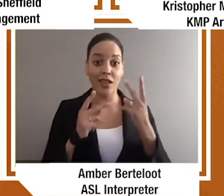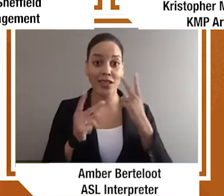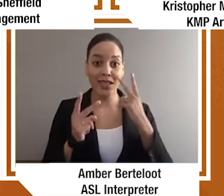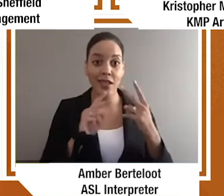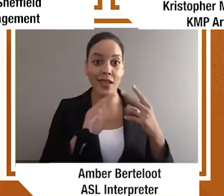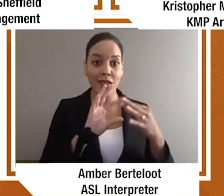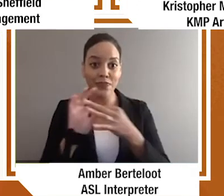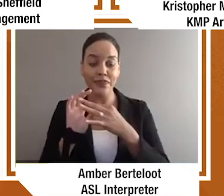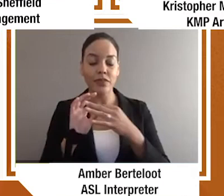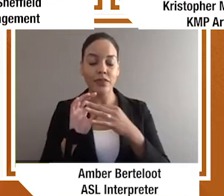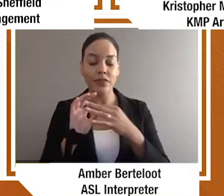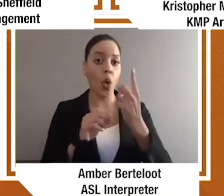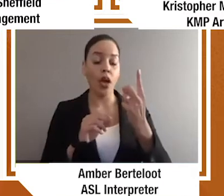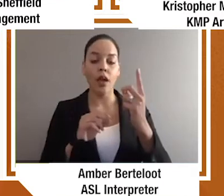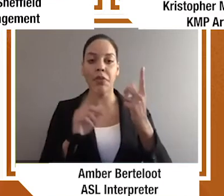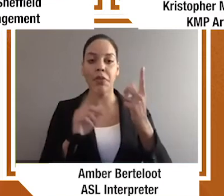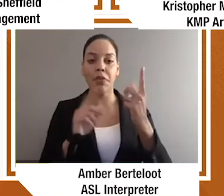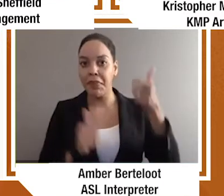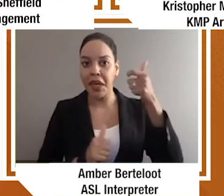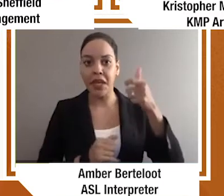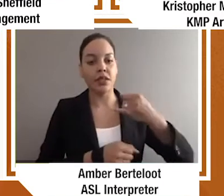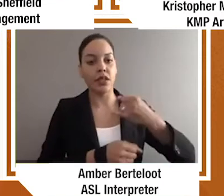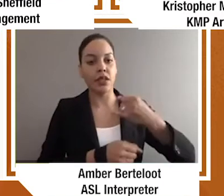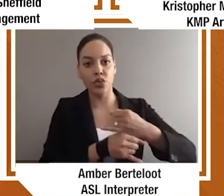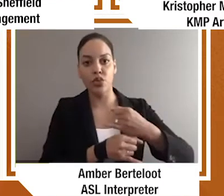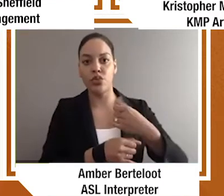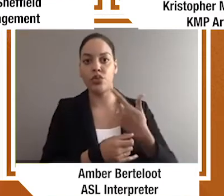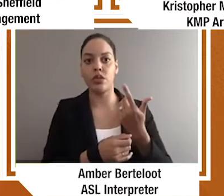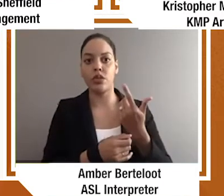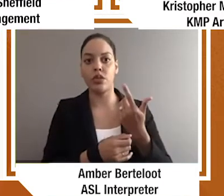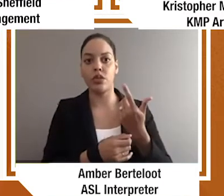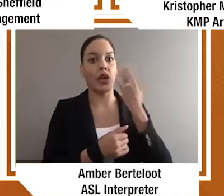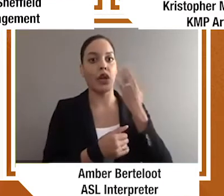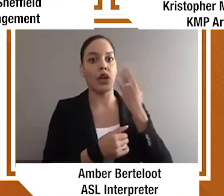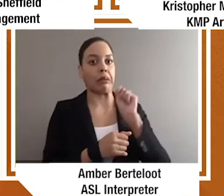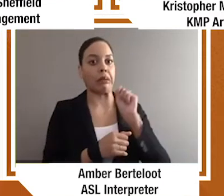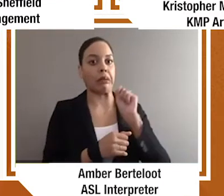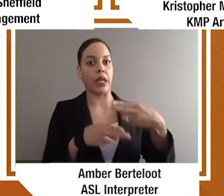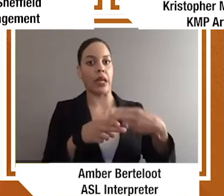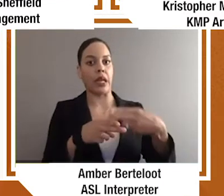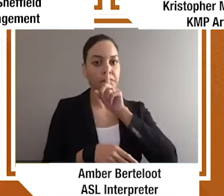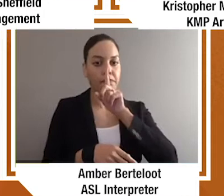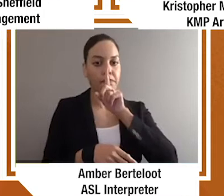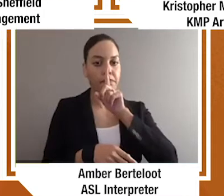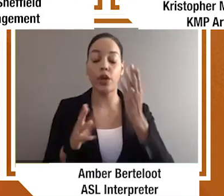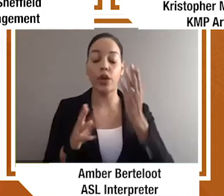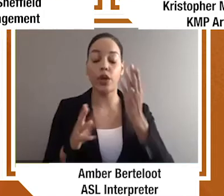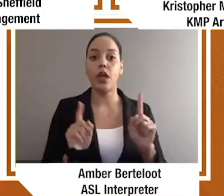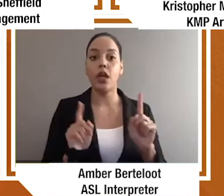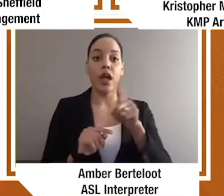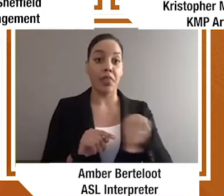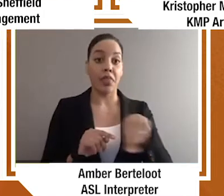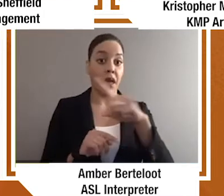one of the biggest institutions, and I don't know if I should just name it, but they are on